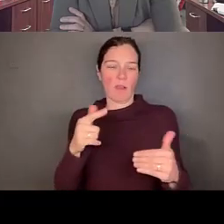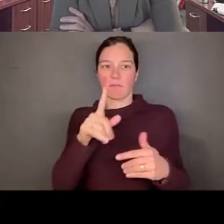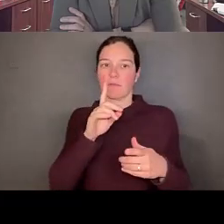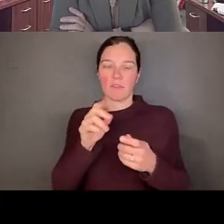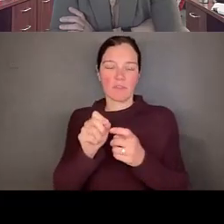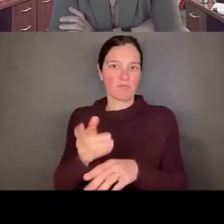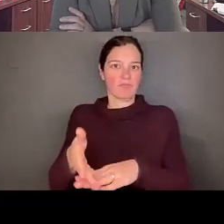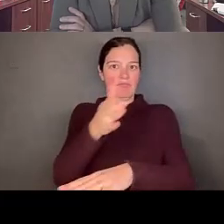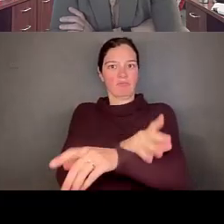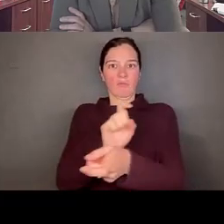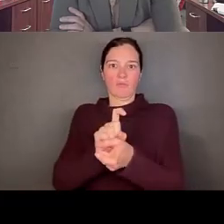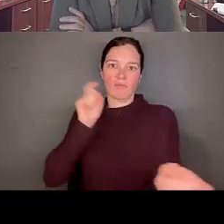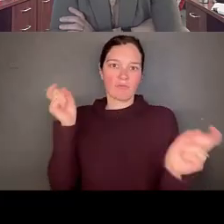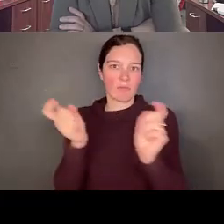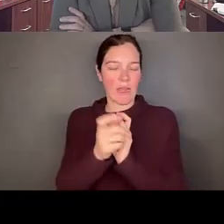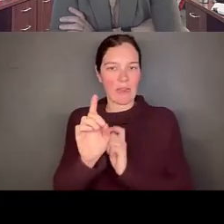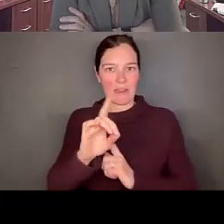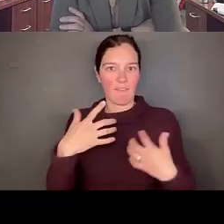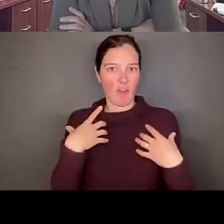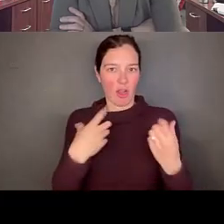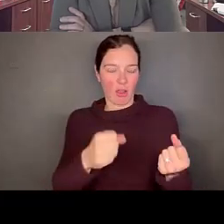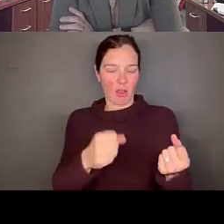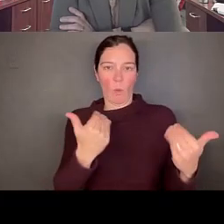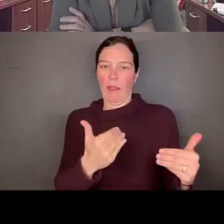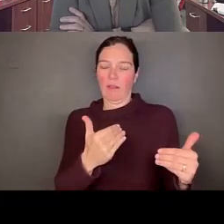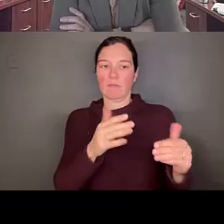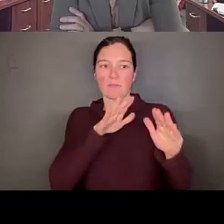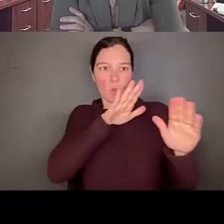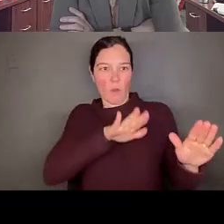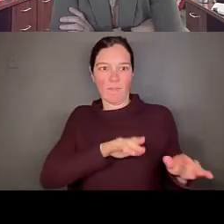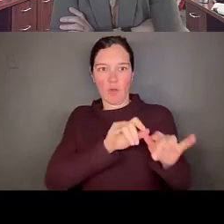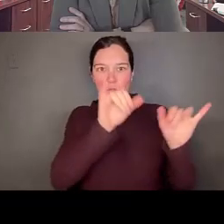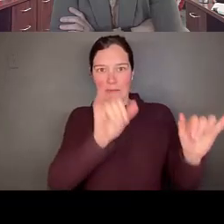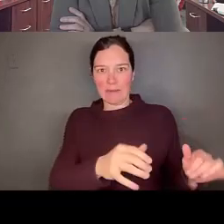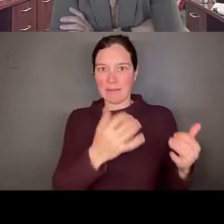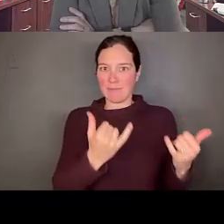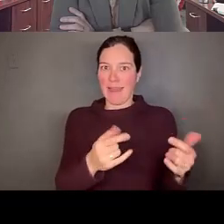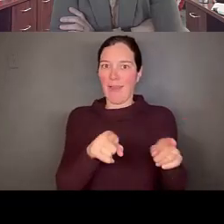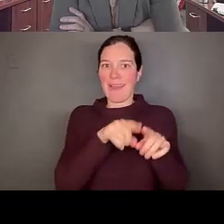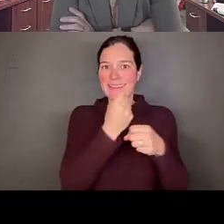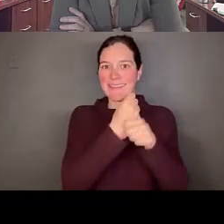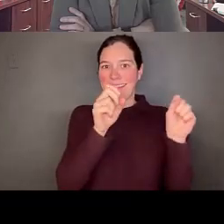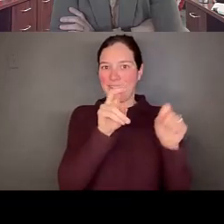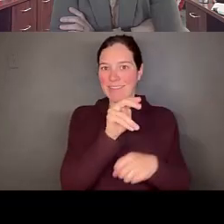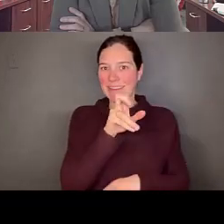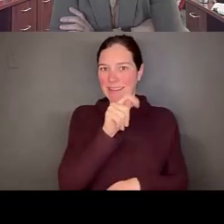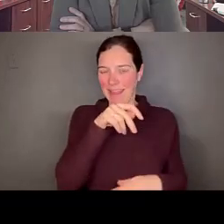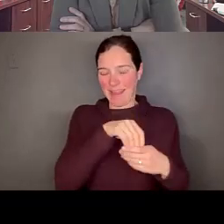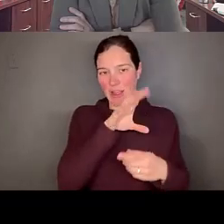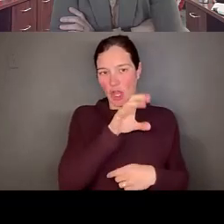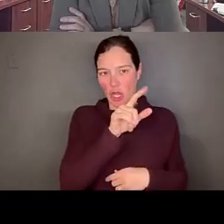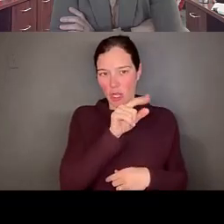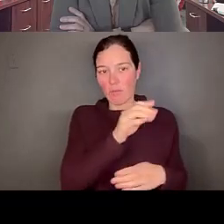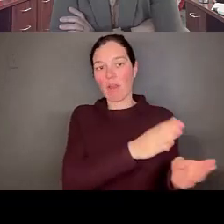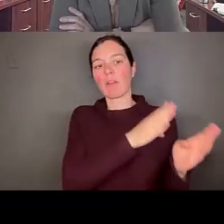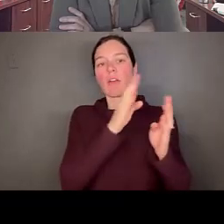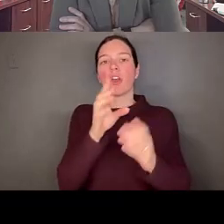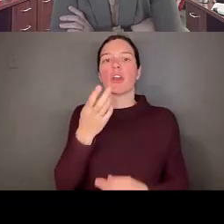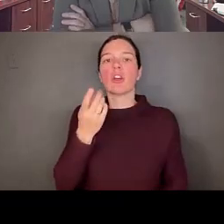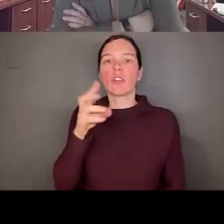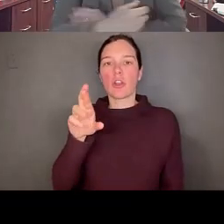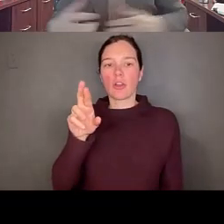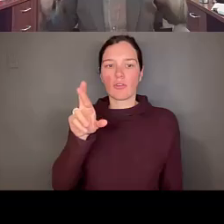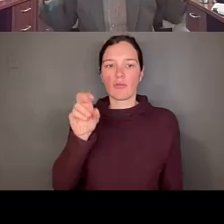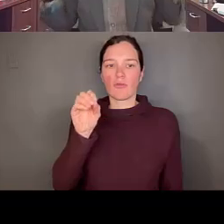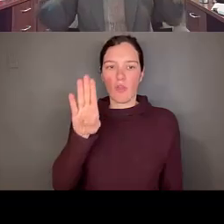Health. Still on a journey, but wow, what a great system we have as a safety net here in Colorado. Dr. Rob Vissers,